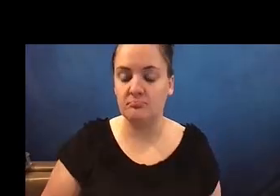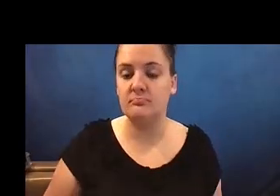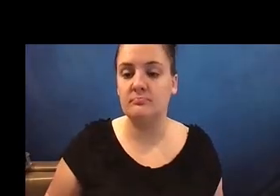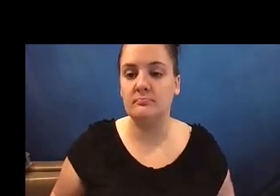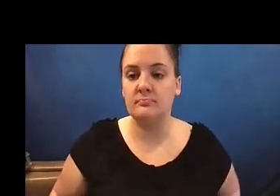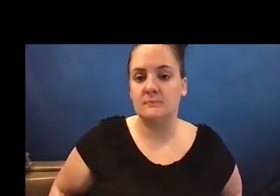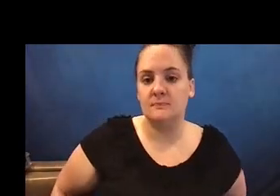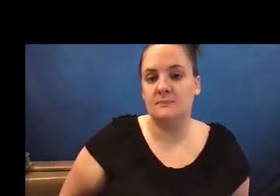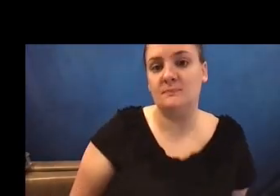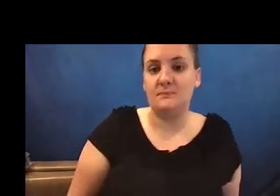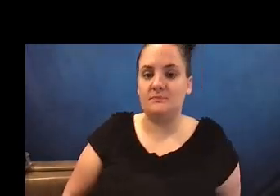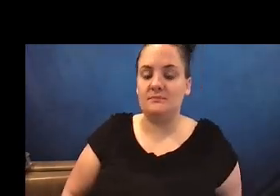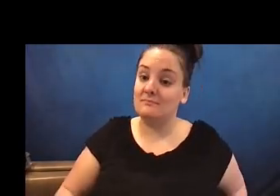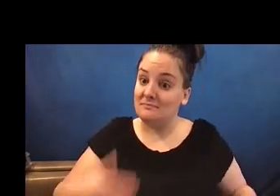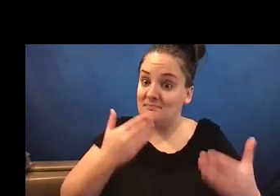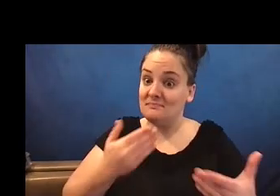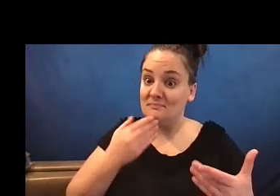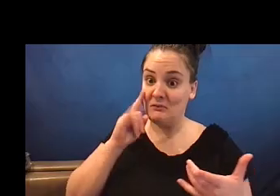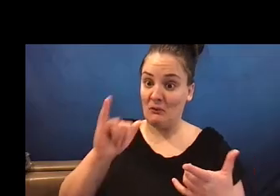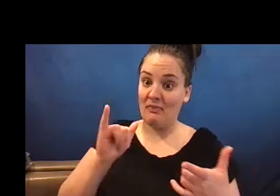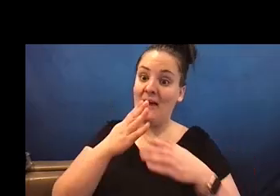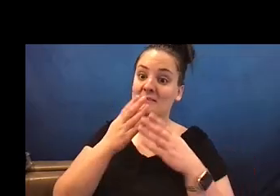Well, Kim, thank you for that blessing.